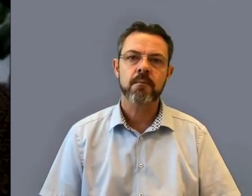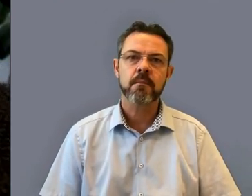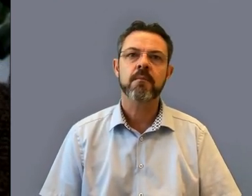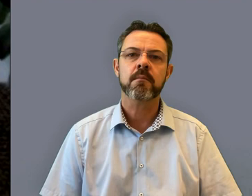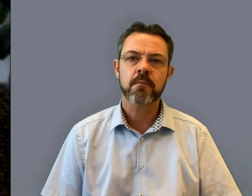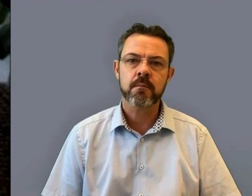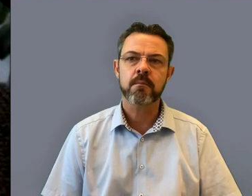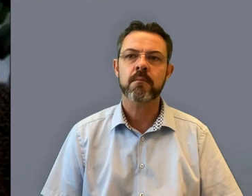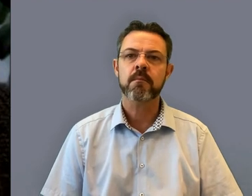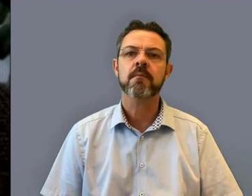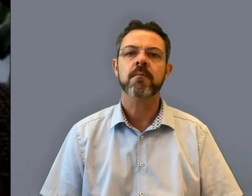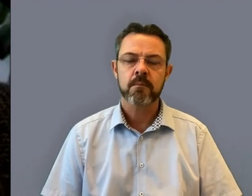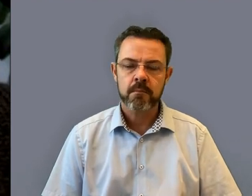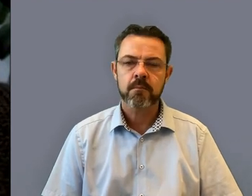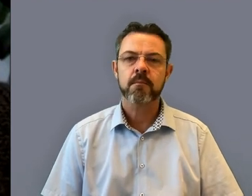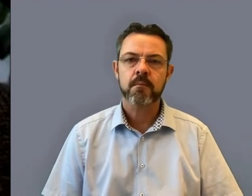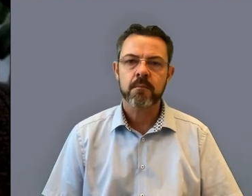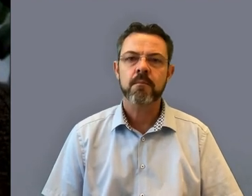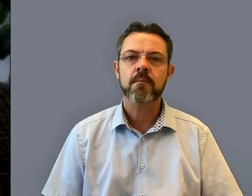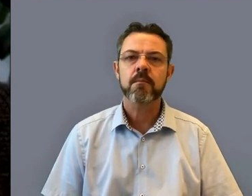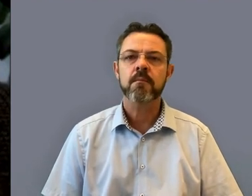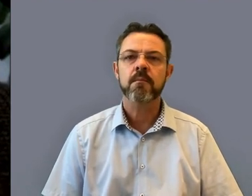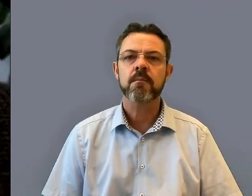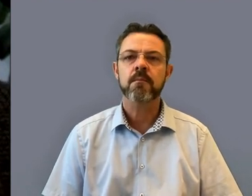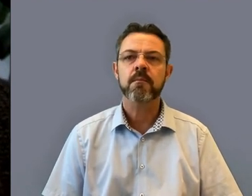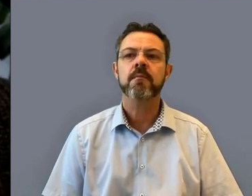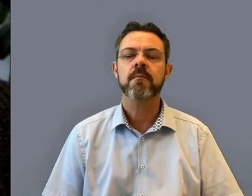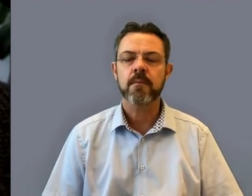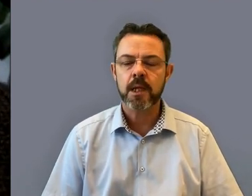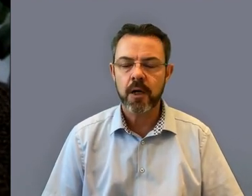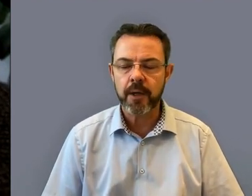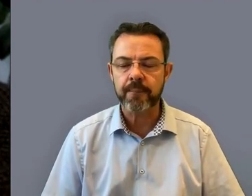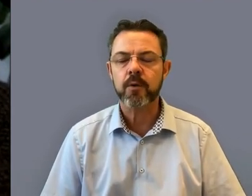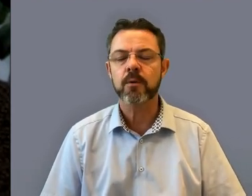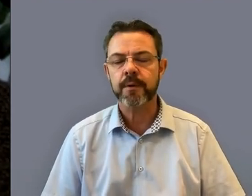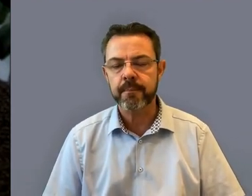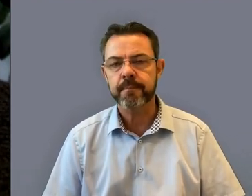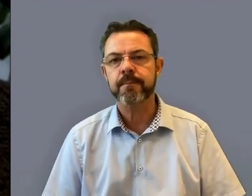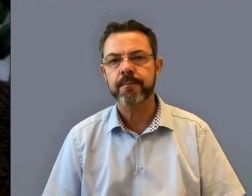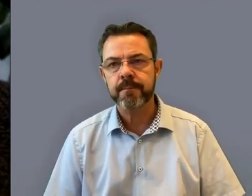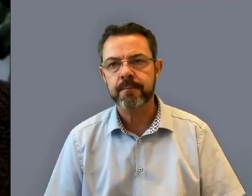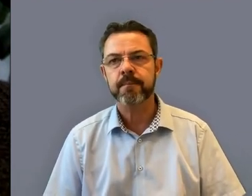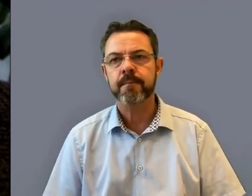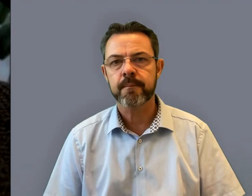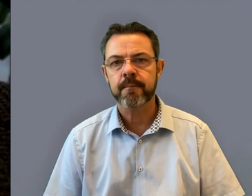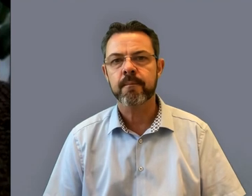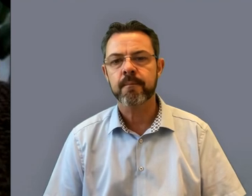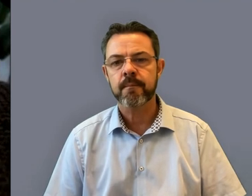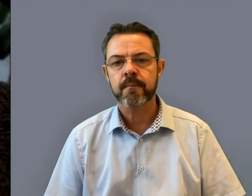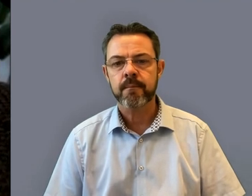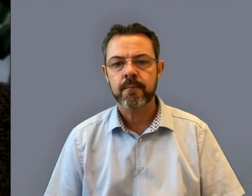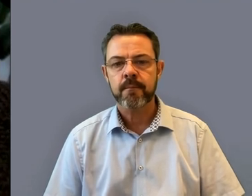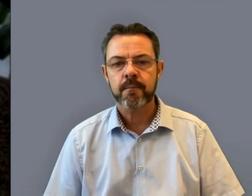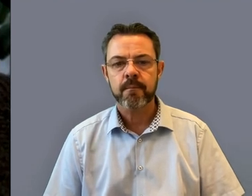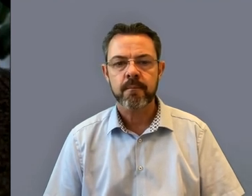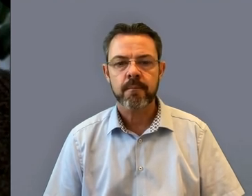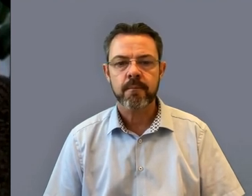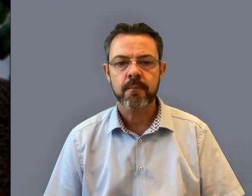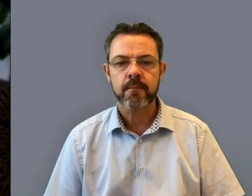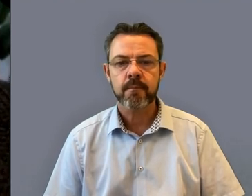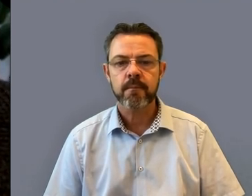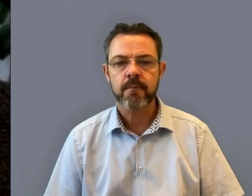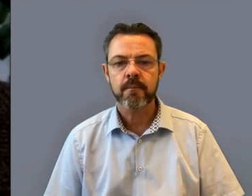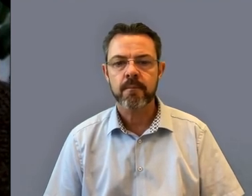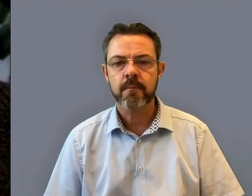for example, or work in progress stock. That is to account for variability. Okay, cool. Yep. Which you know. And so